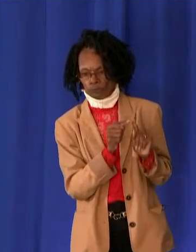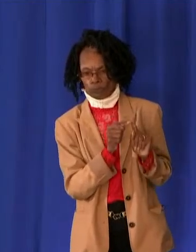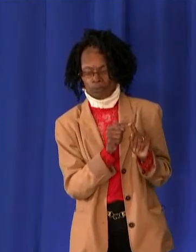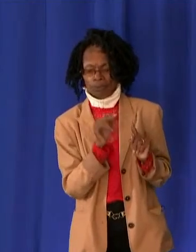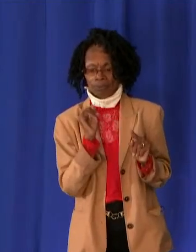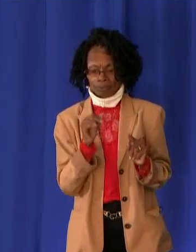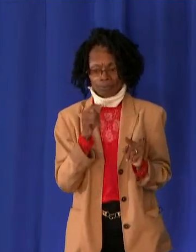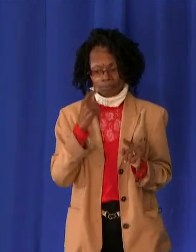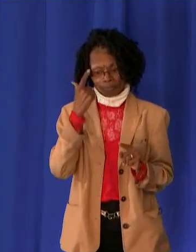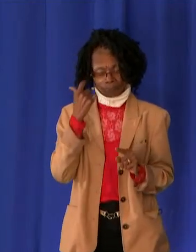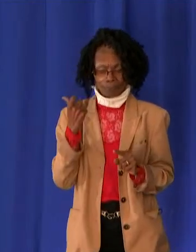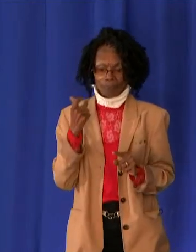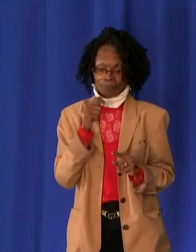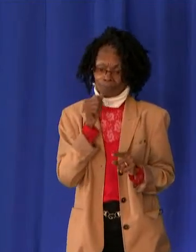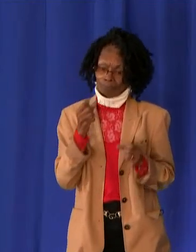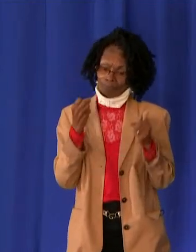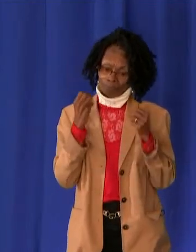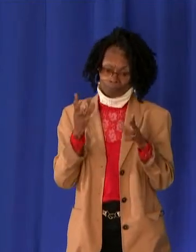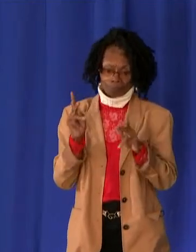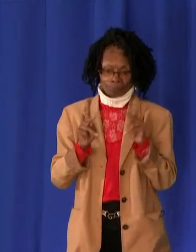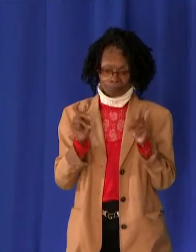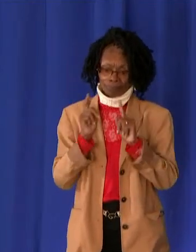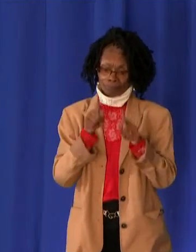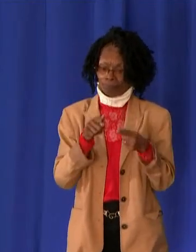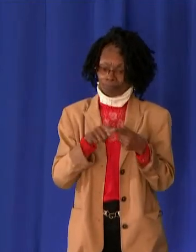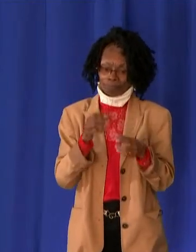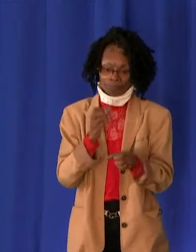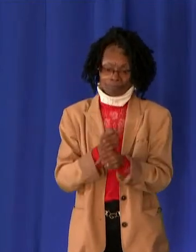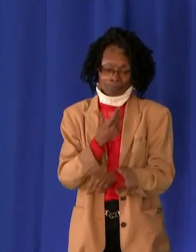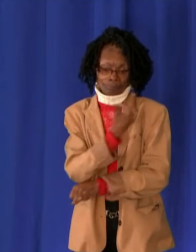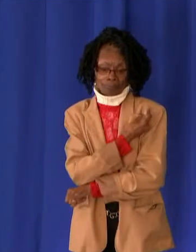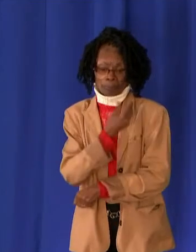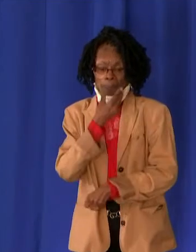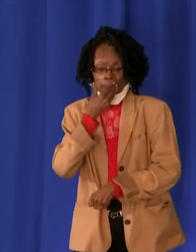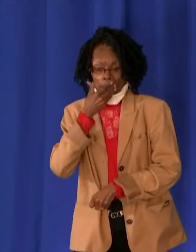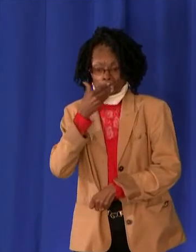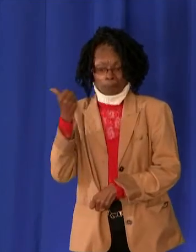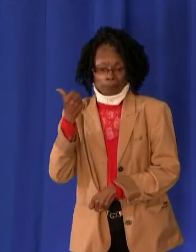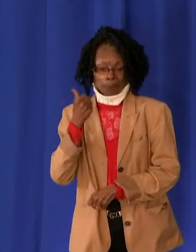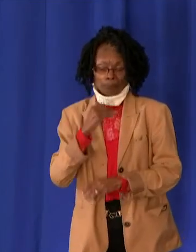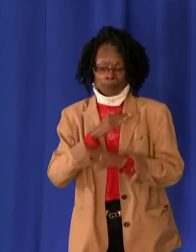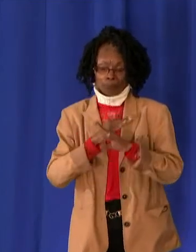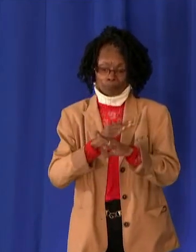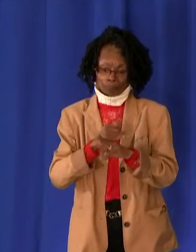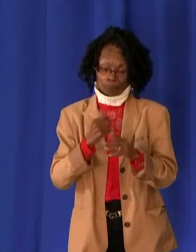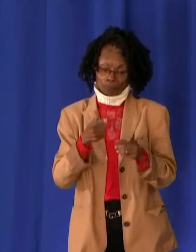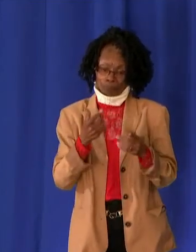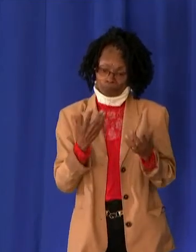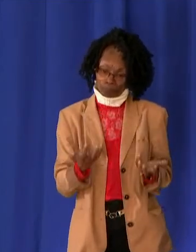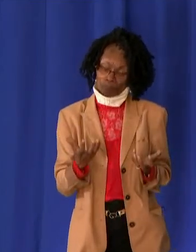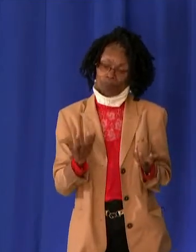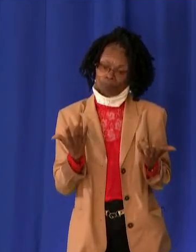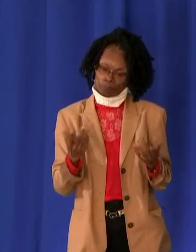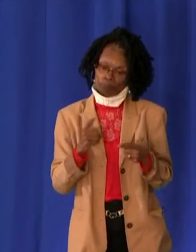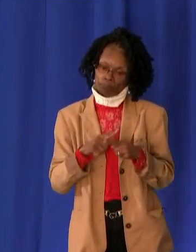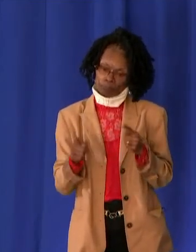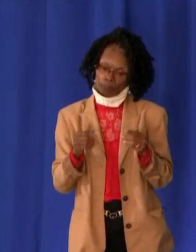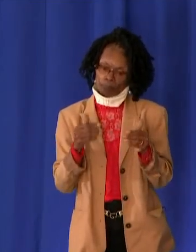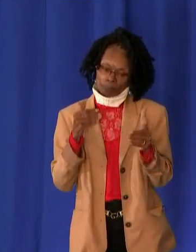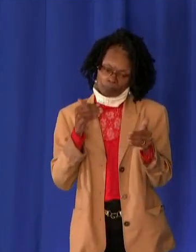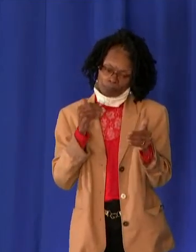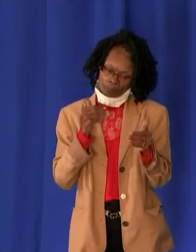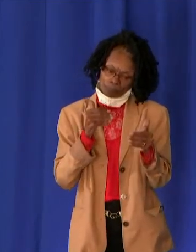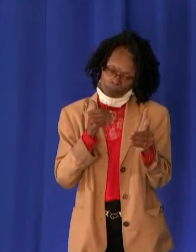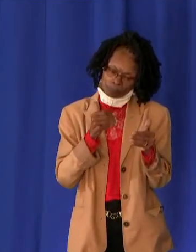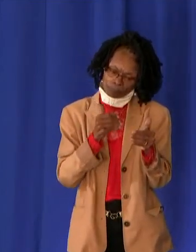haven't had enough people go out and, get their boosters to have that best protection as we would like them to. But we're getting